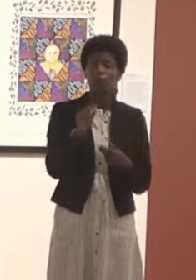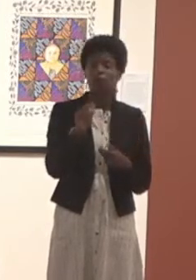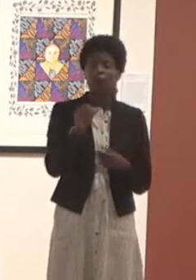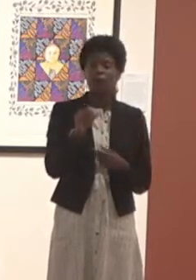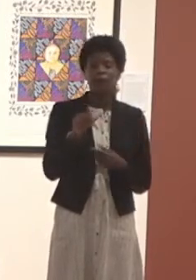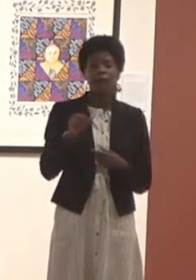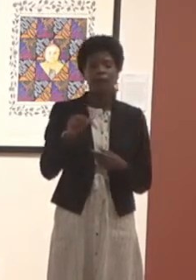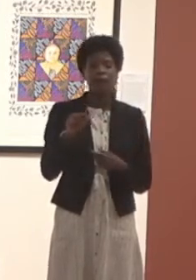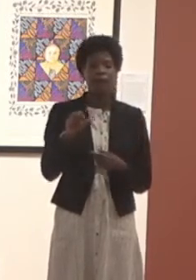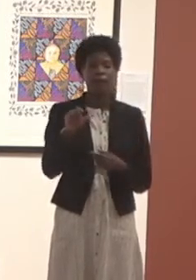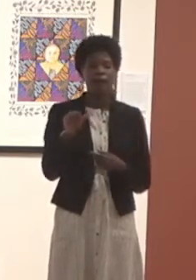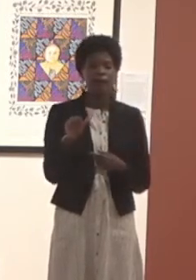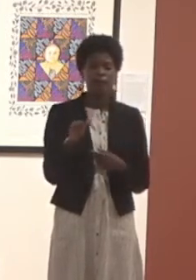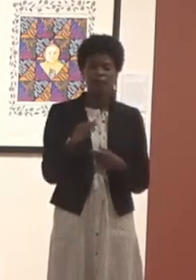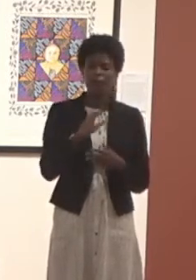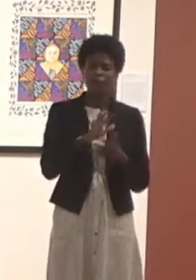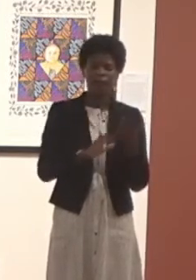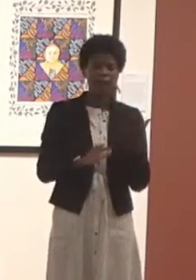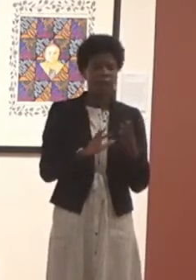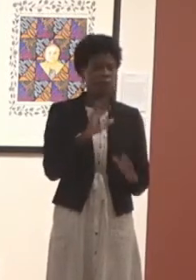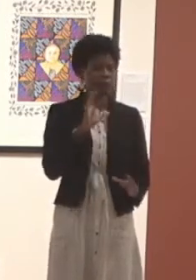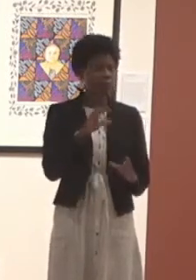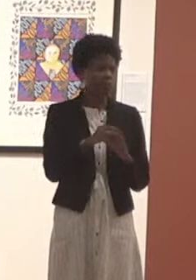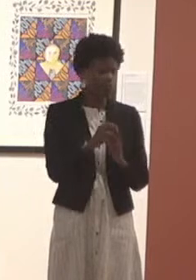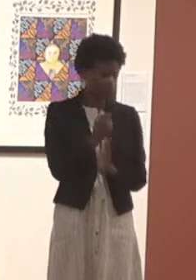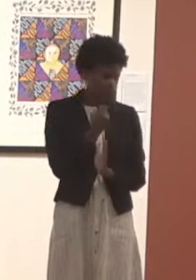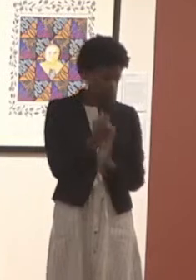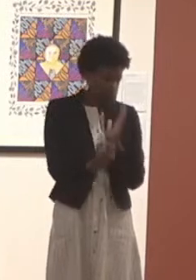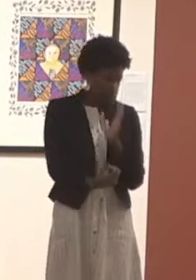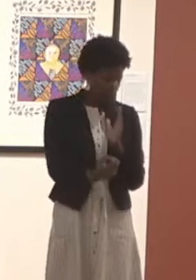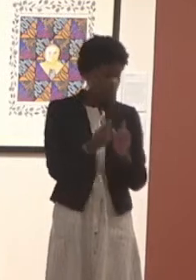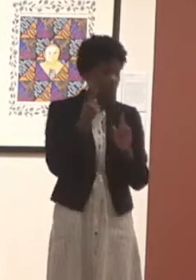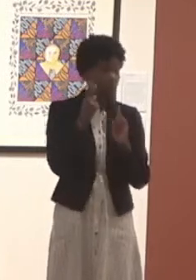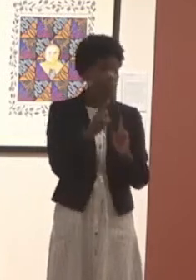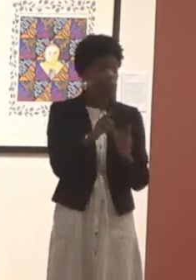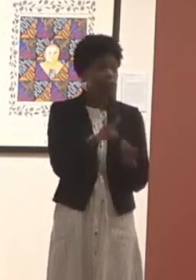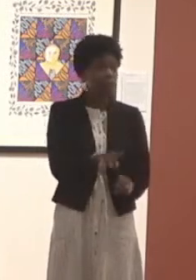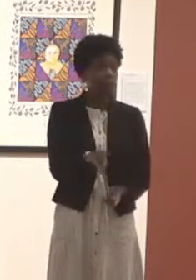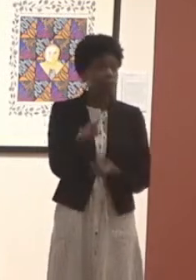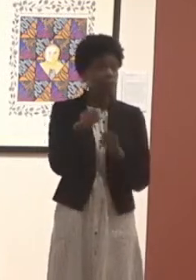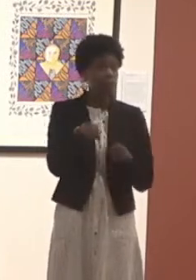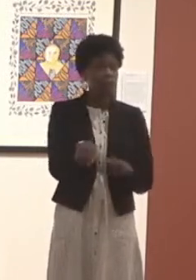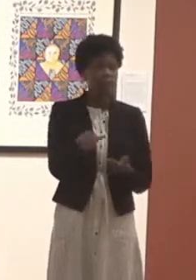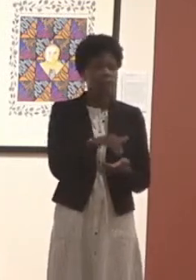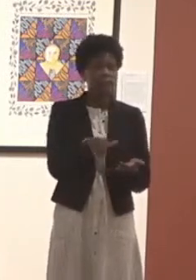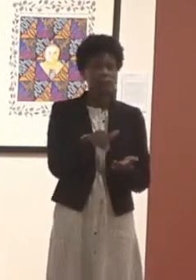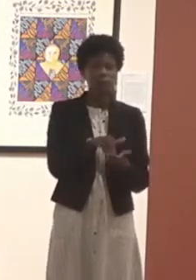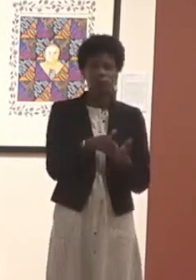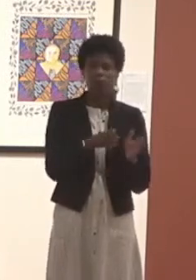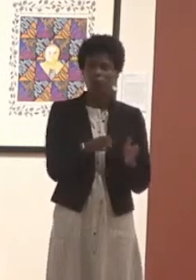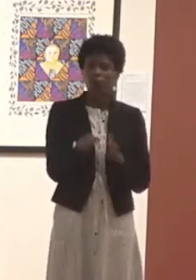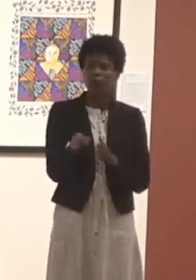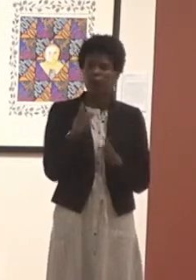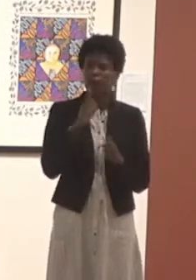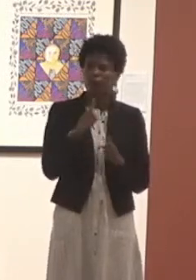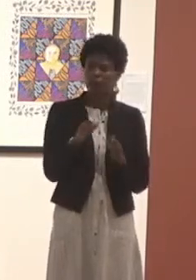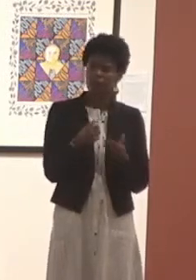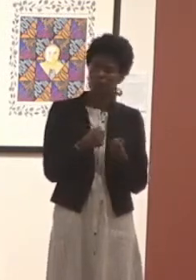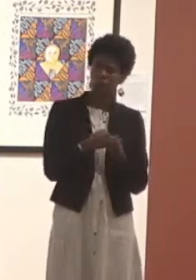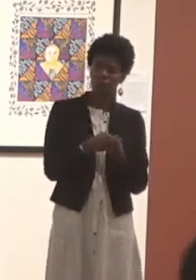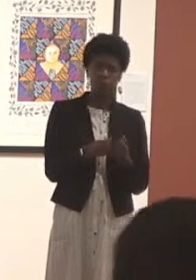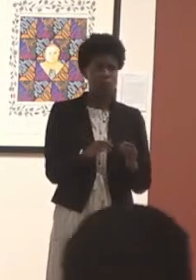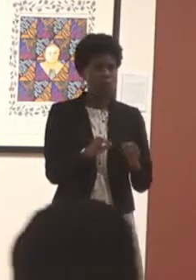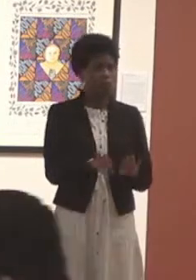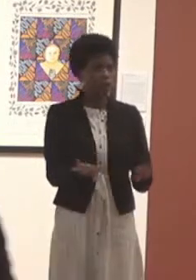Clea. They have been devoted to the spirit and mission of the center in ways that continues to support our relevancy as a unique